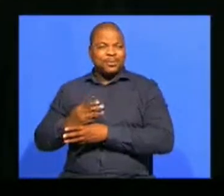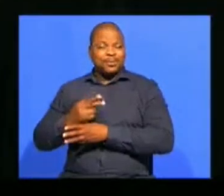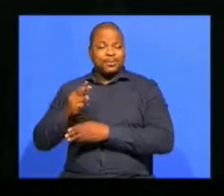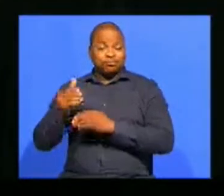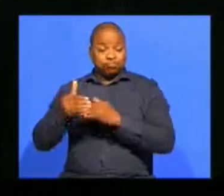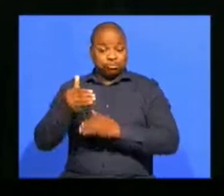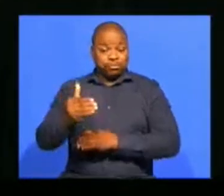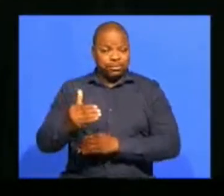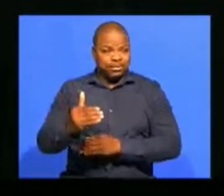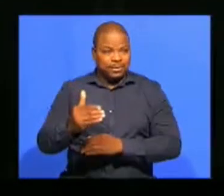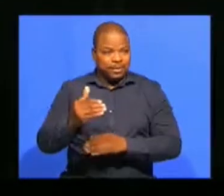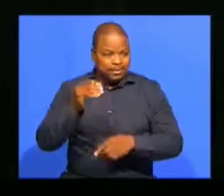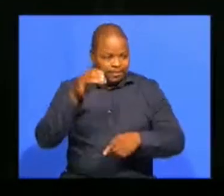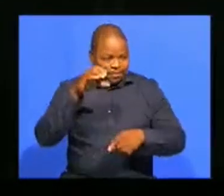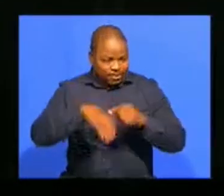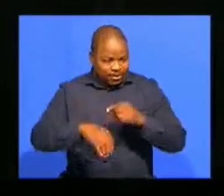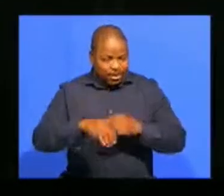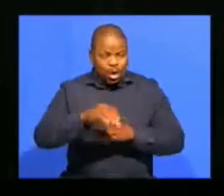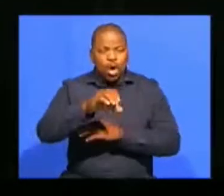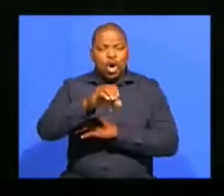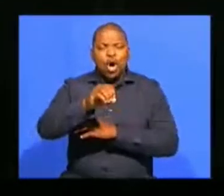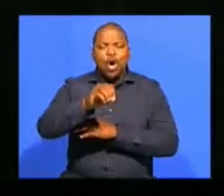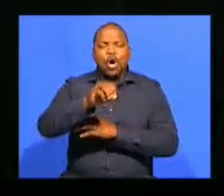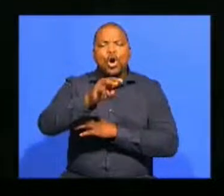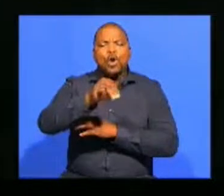second, who discovered the Omicron